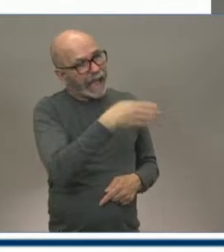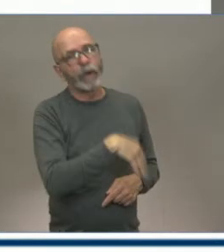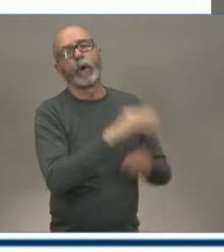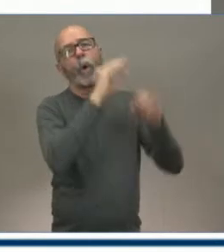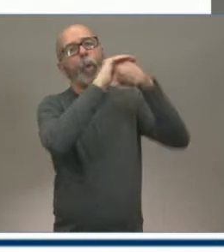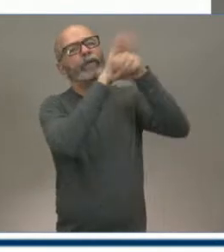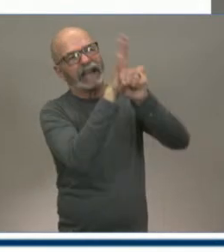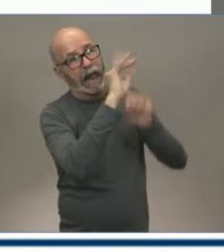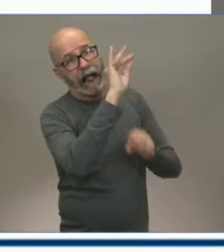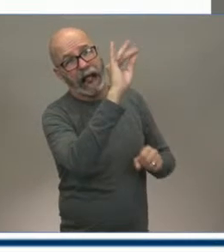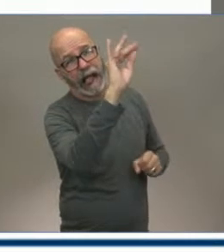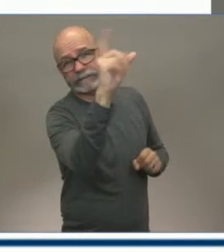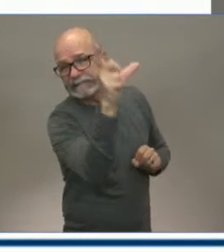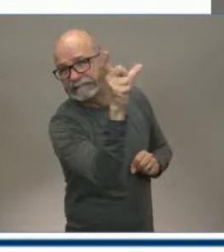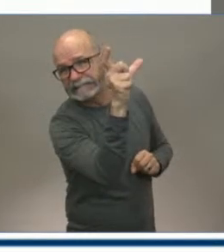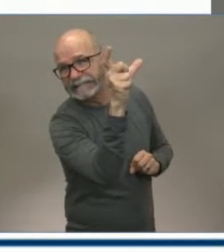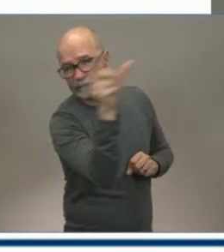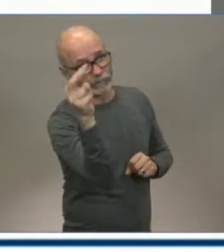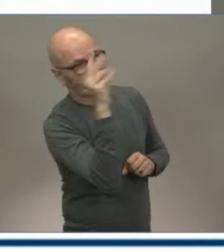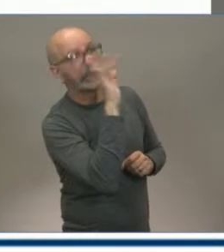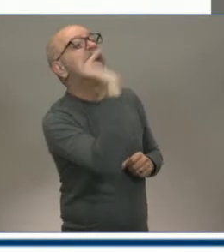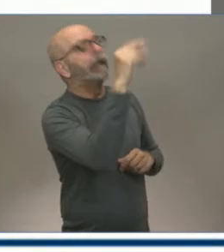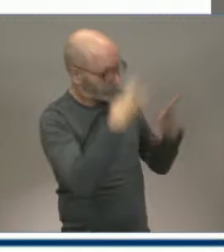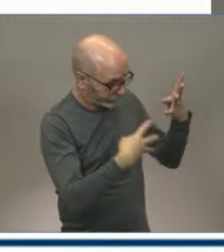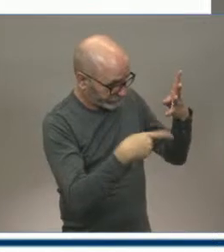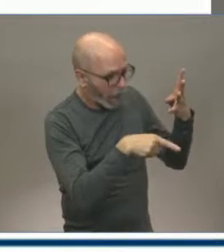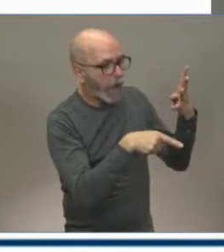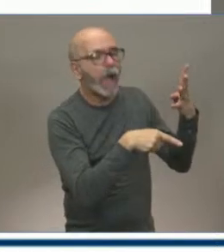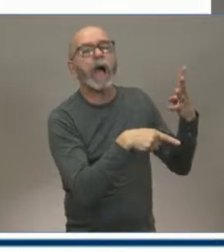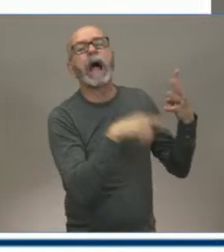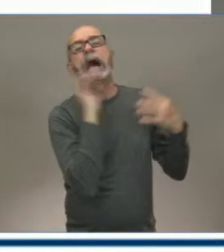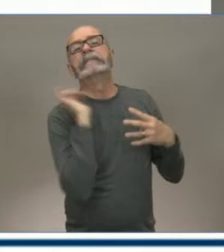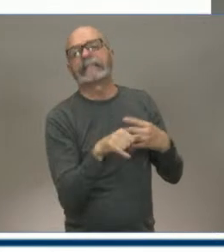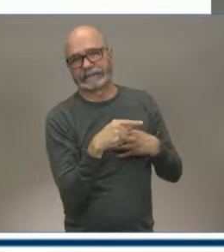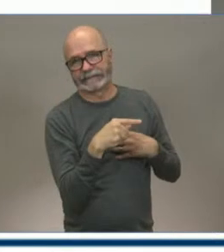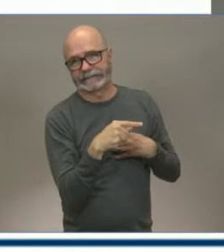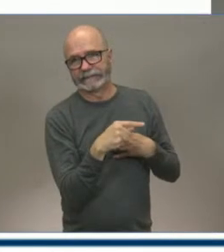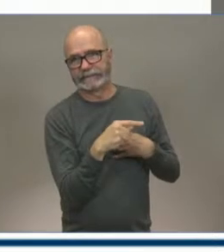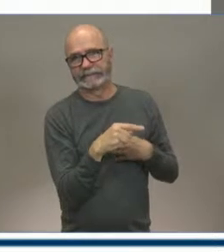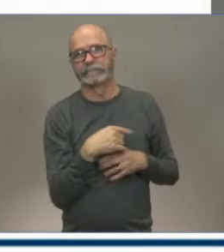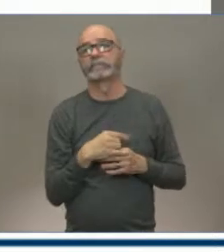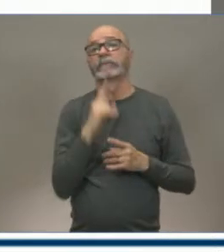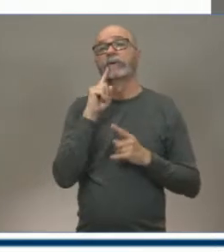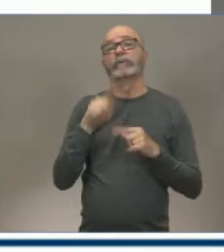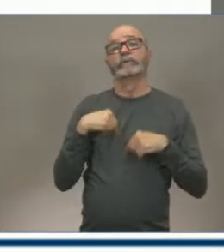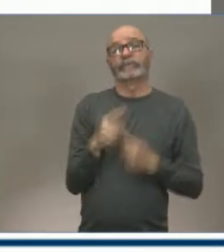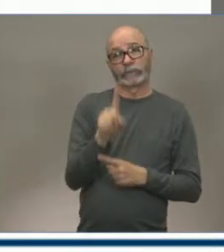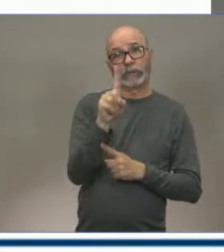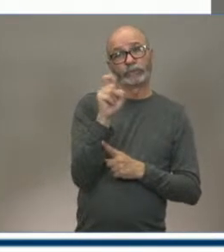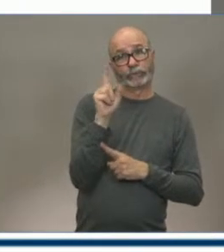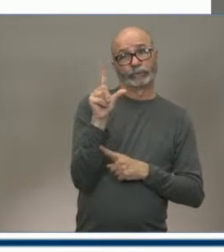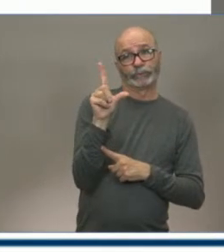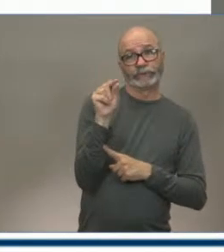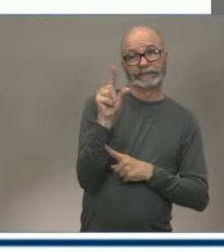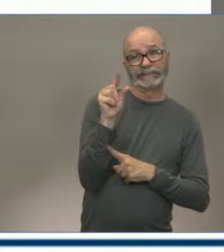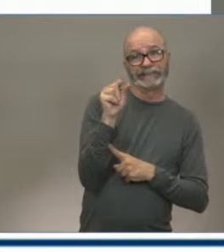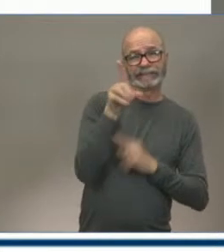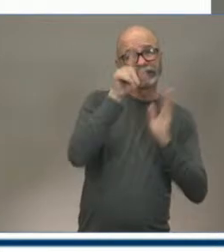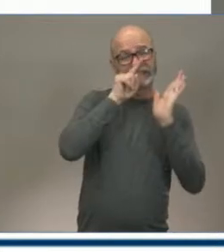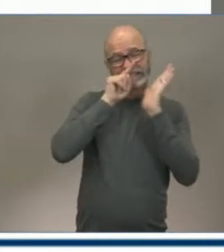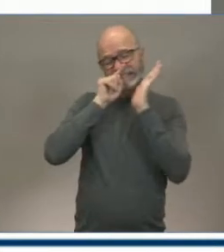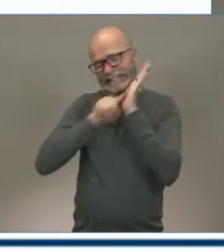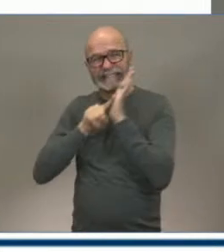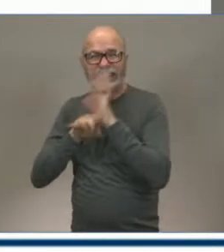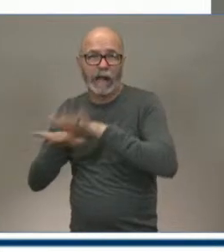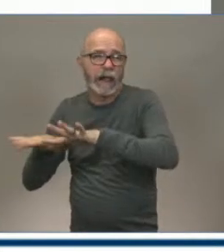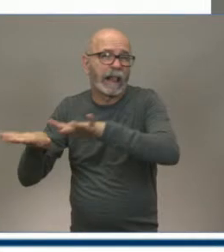Over the holidays, our compliance officers did more than 120 inspections at retail locations and bars and restaurants outside Metro that